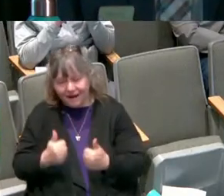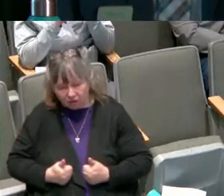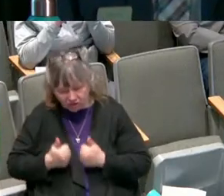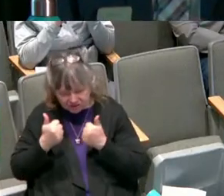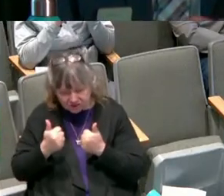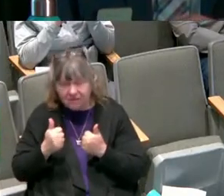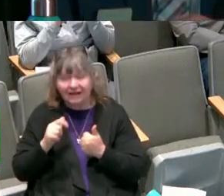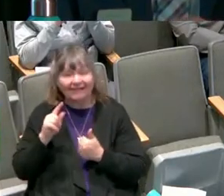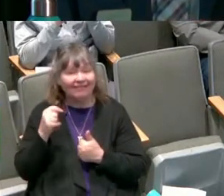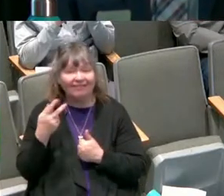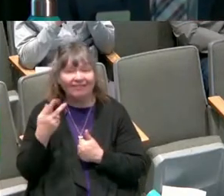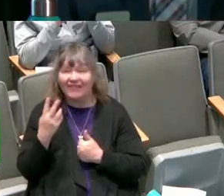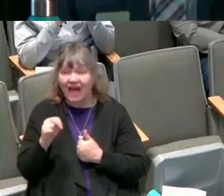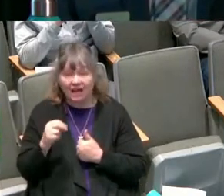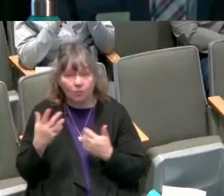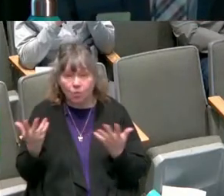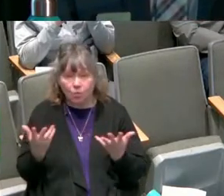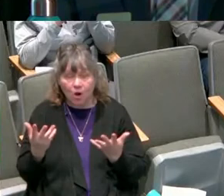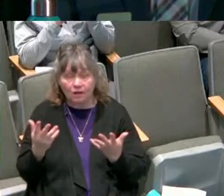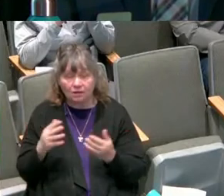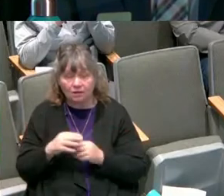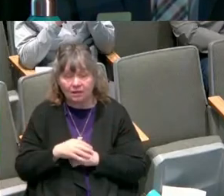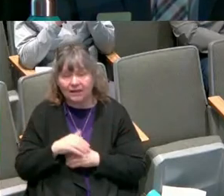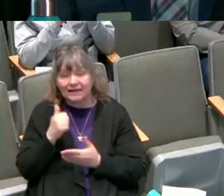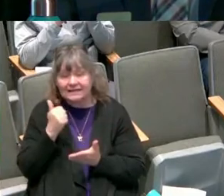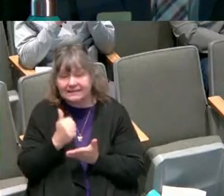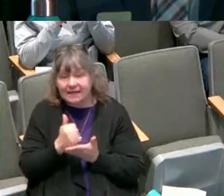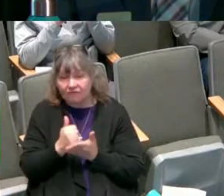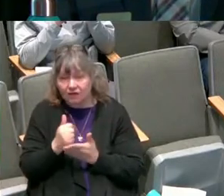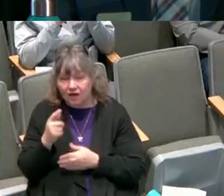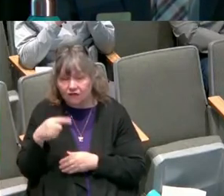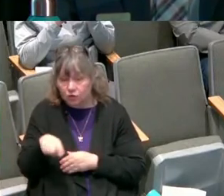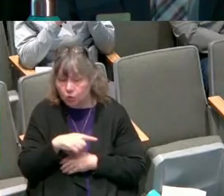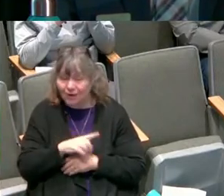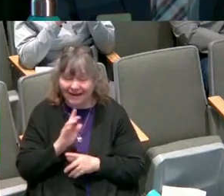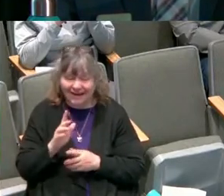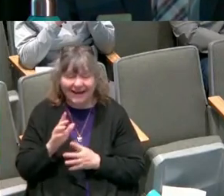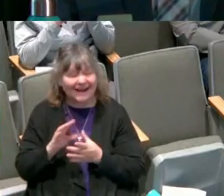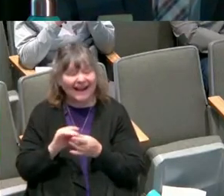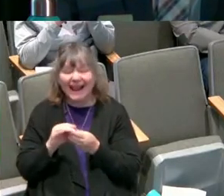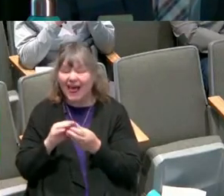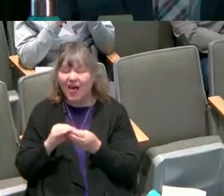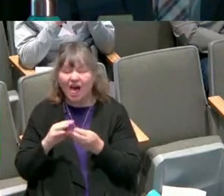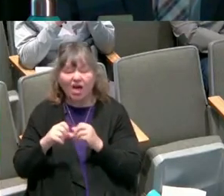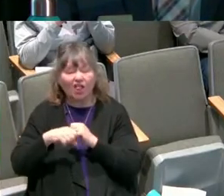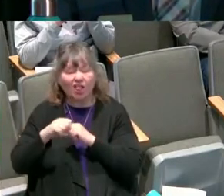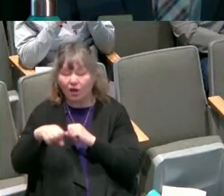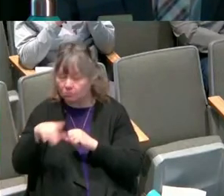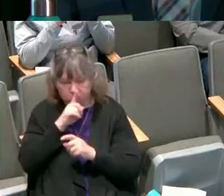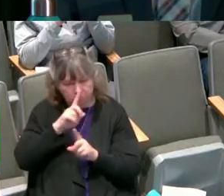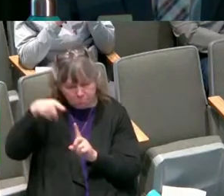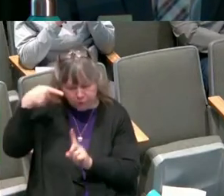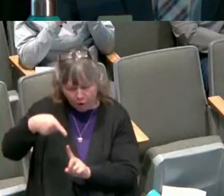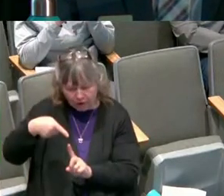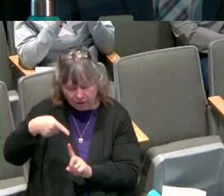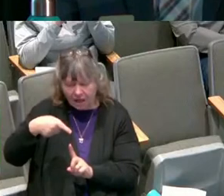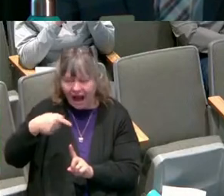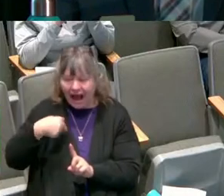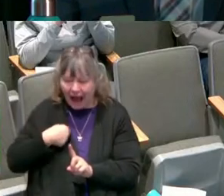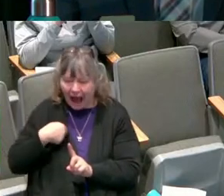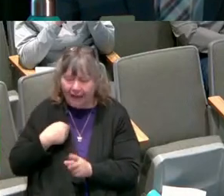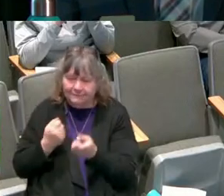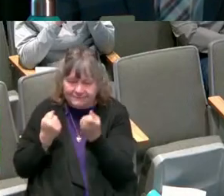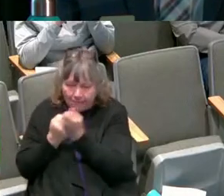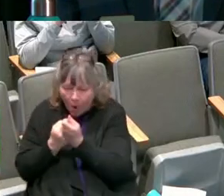and then it's really helpful if you get to your point right at the beginning so you might say I rise in favor